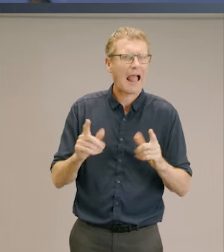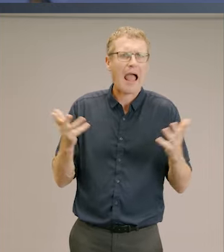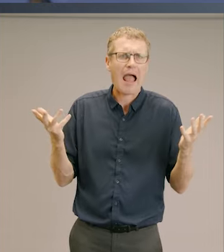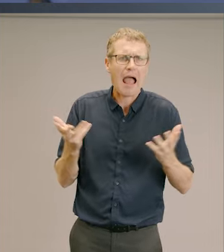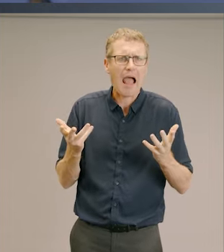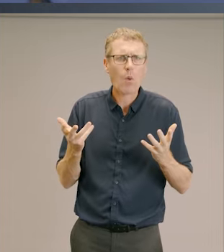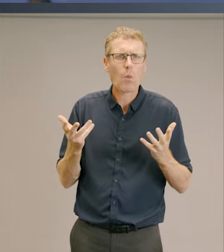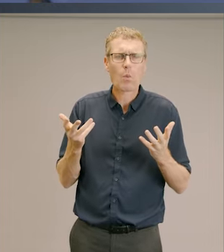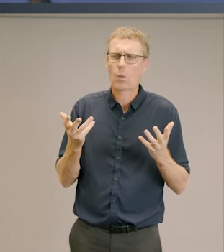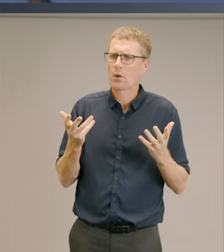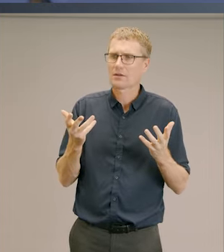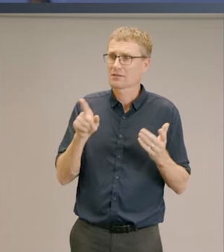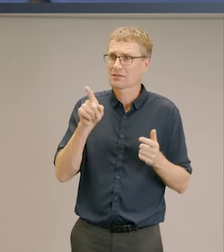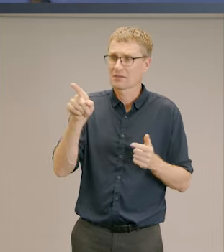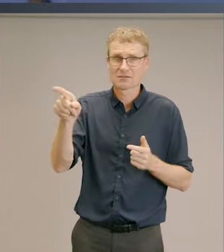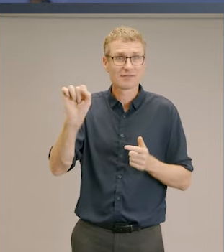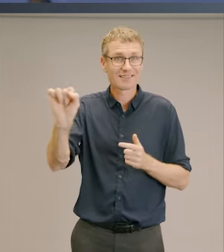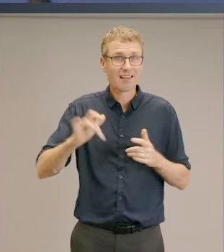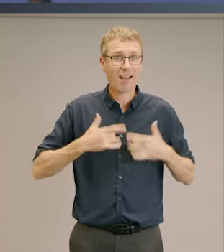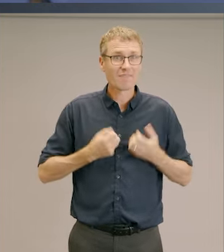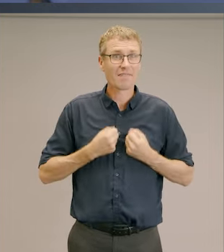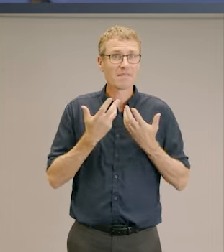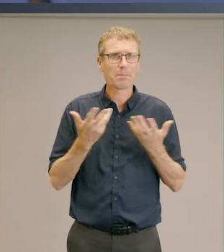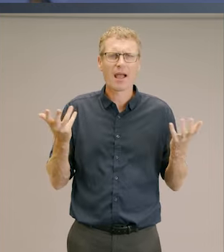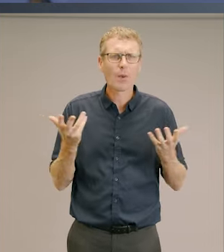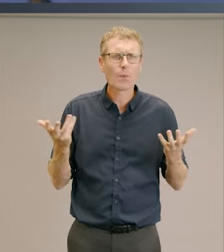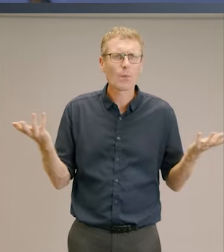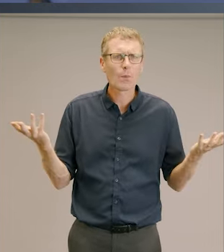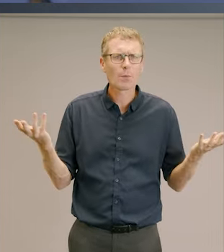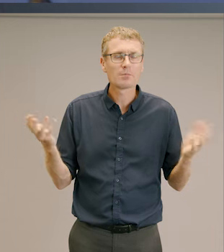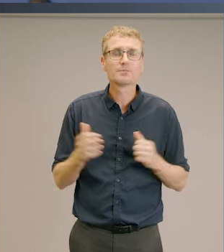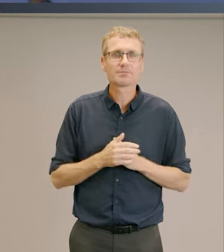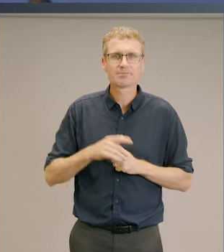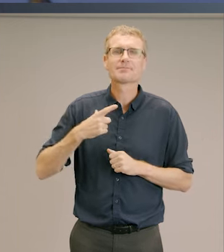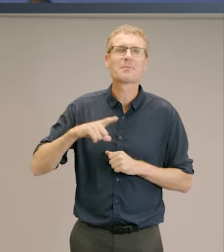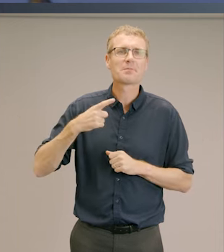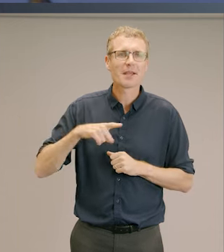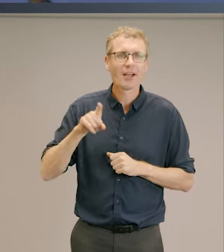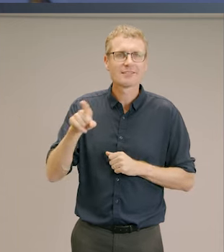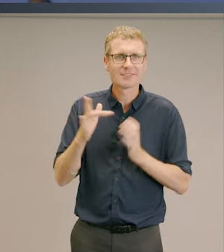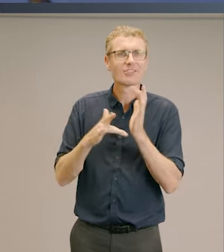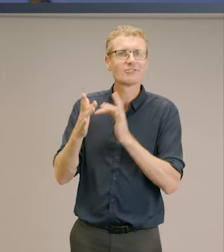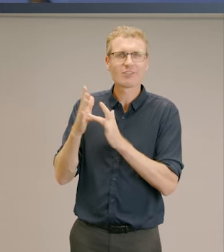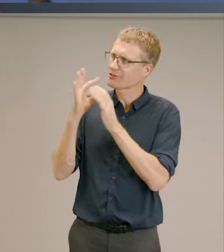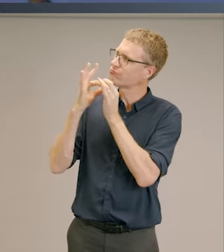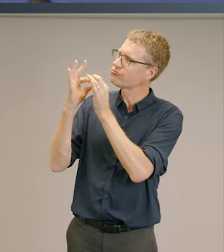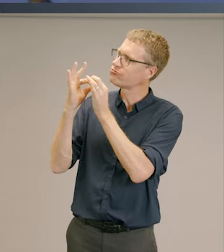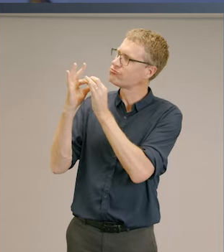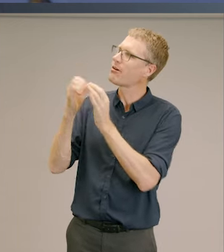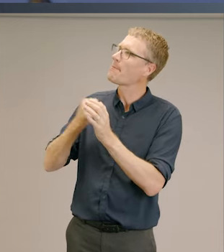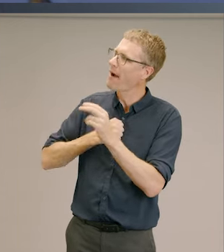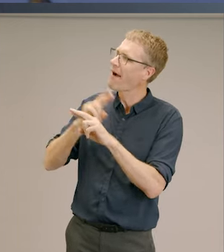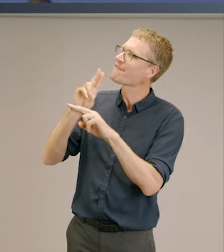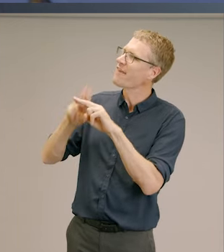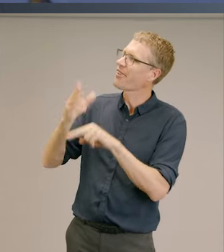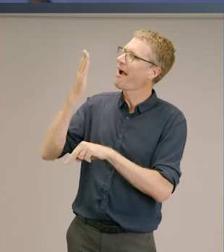How did he live his life? How was he able to do that? How was he able to give up his life? He could only